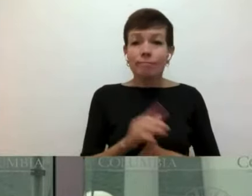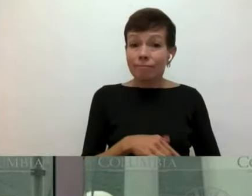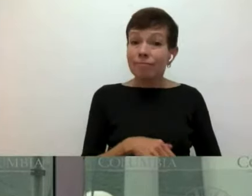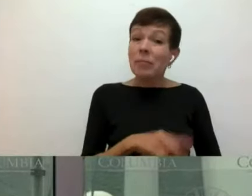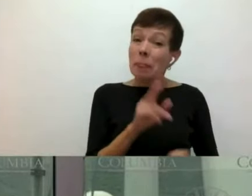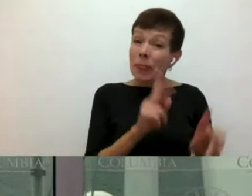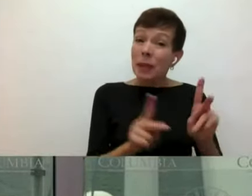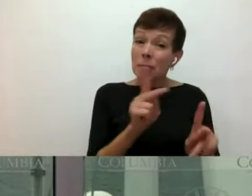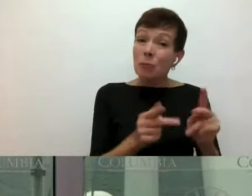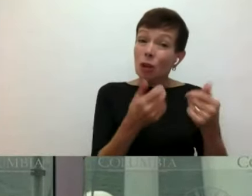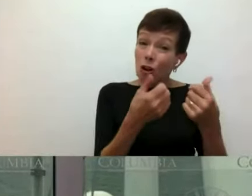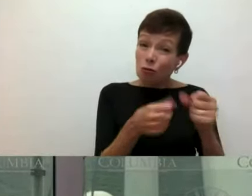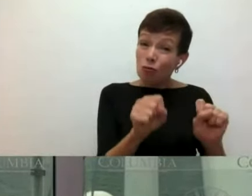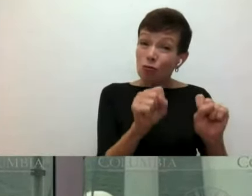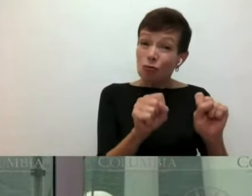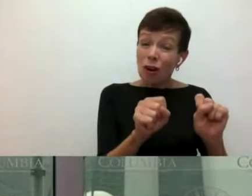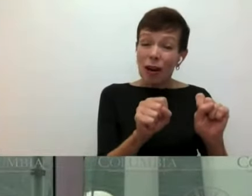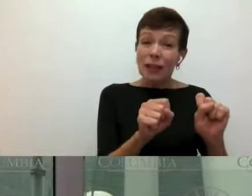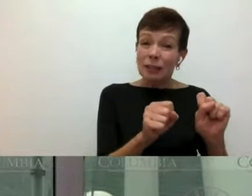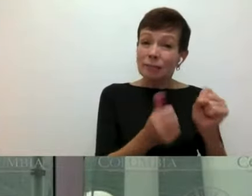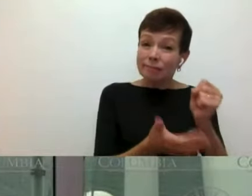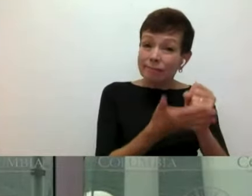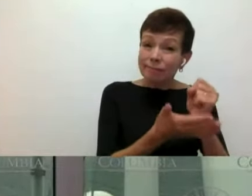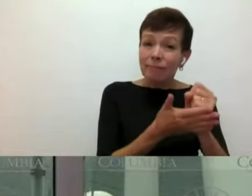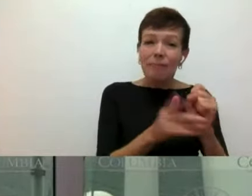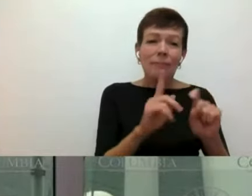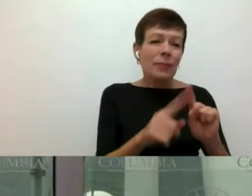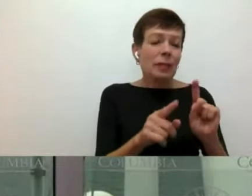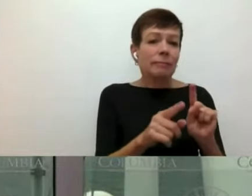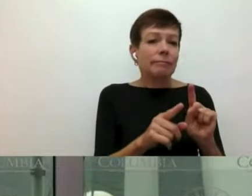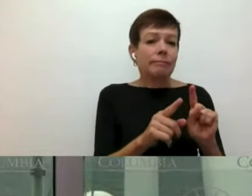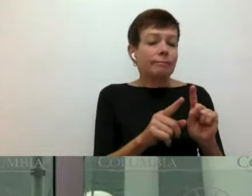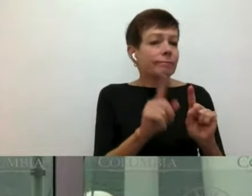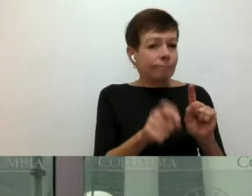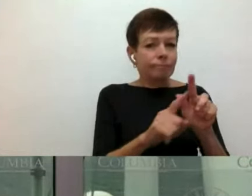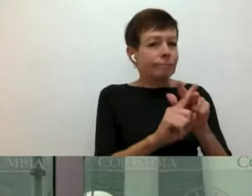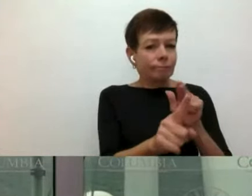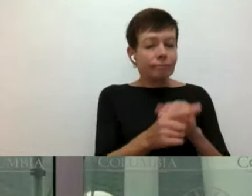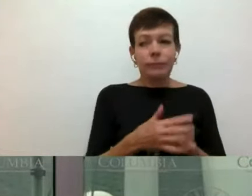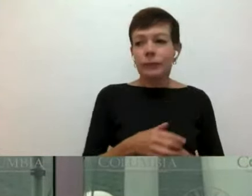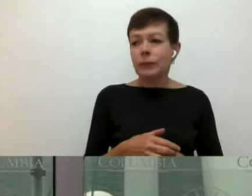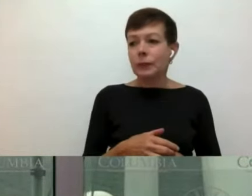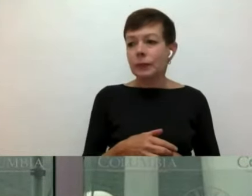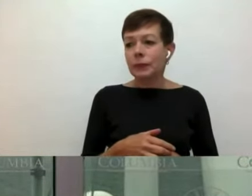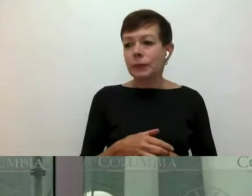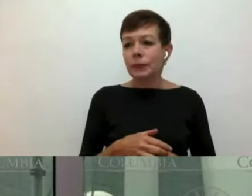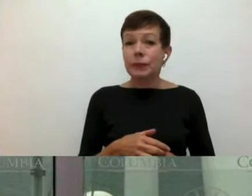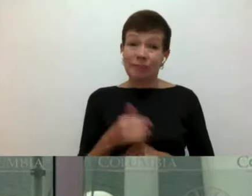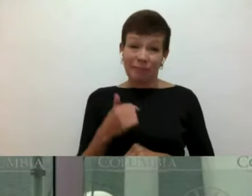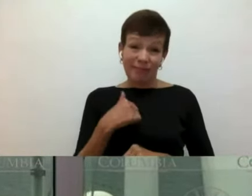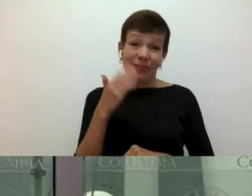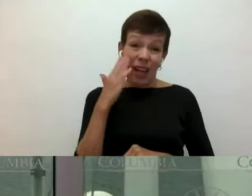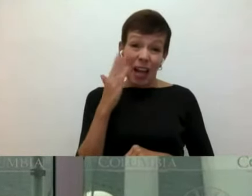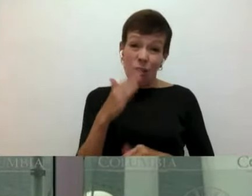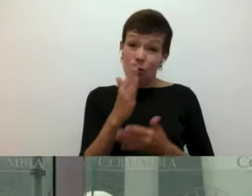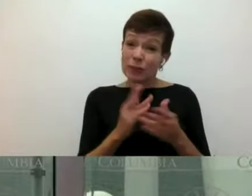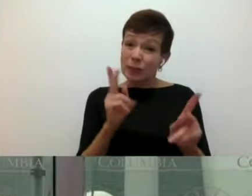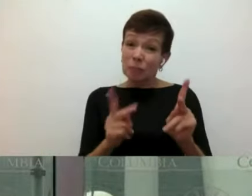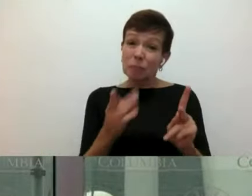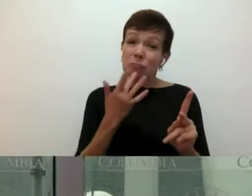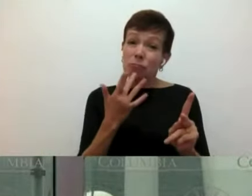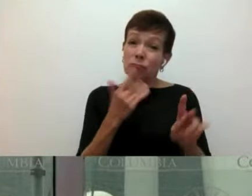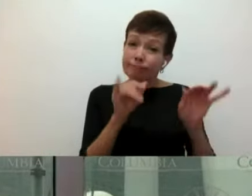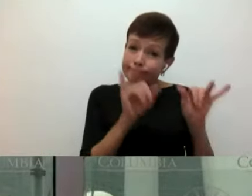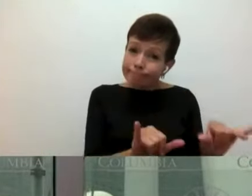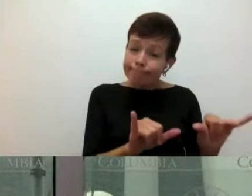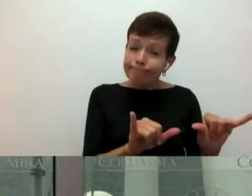situation made even more unpredictable by well-meaning but uncoordinated firefighting efforts. I know